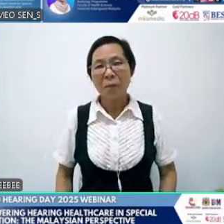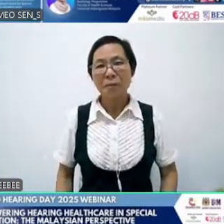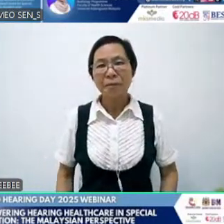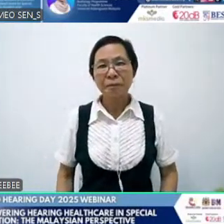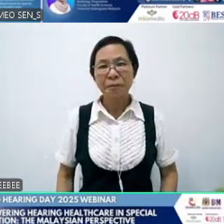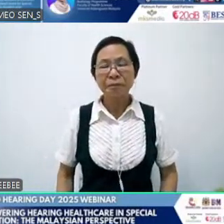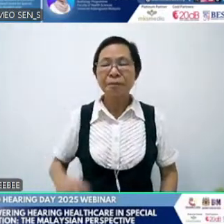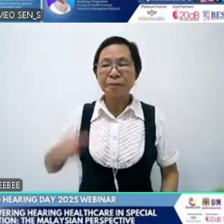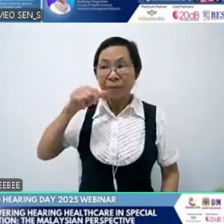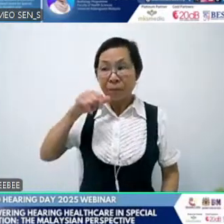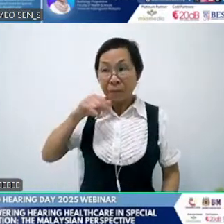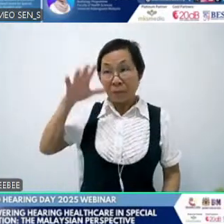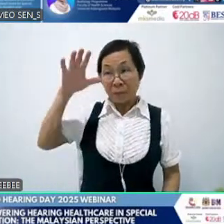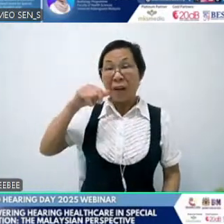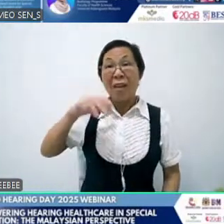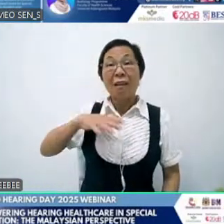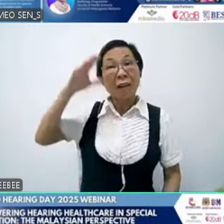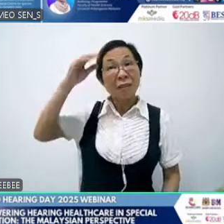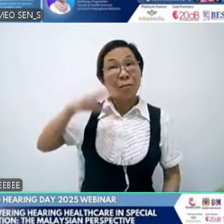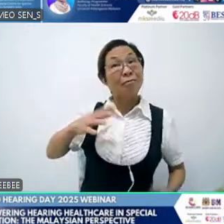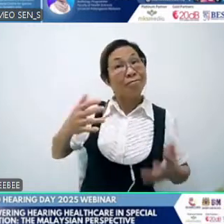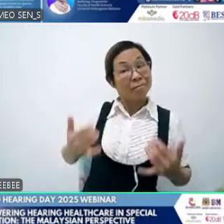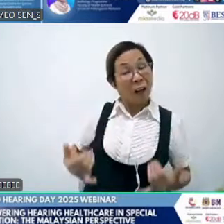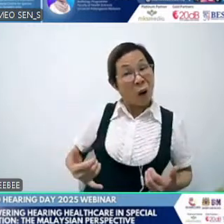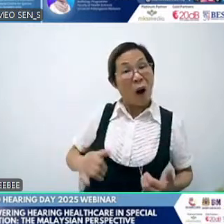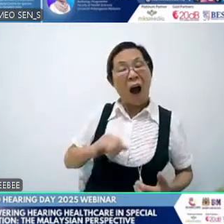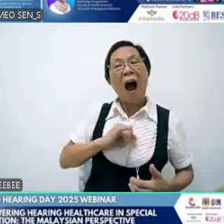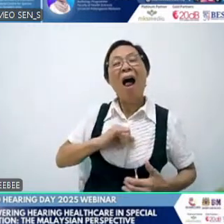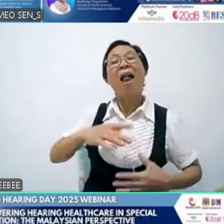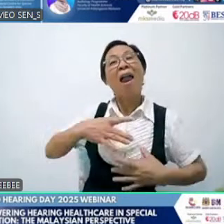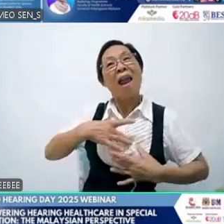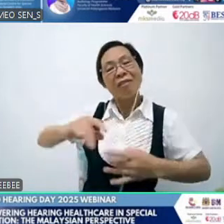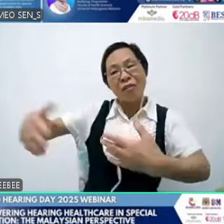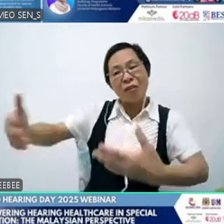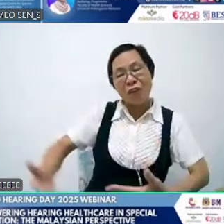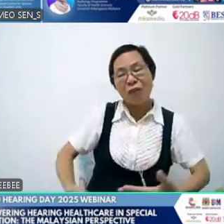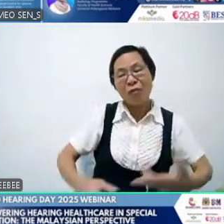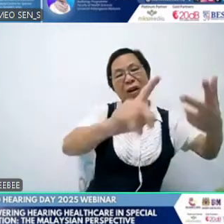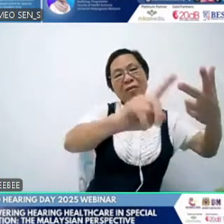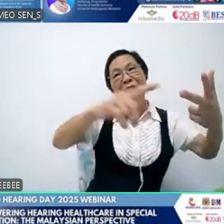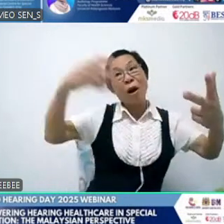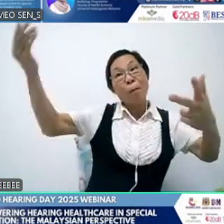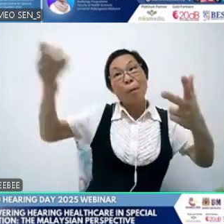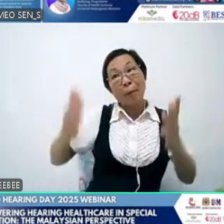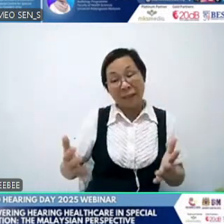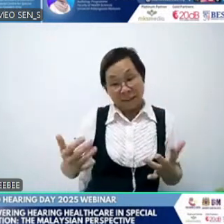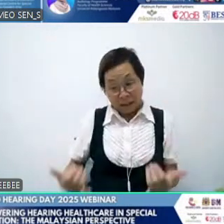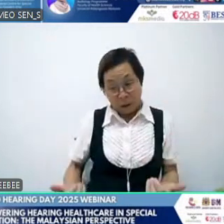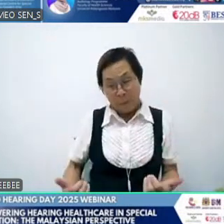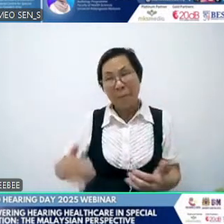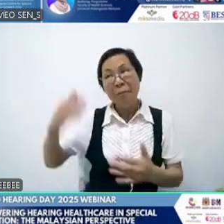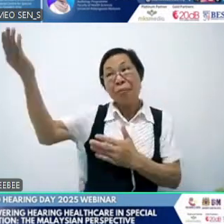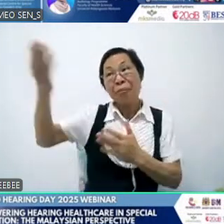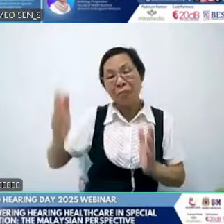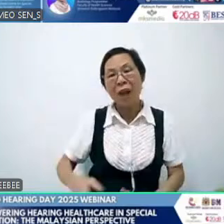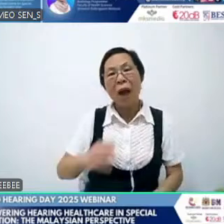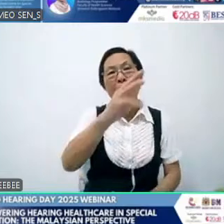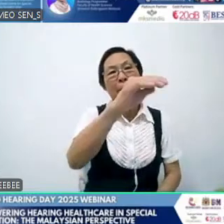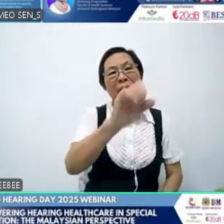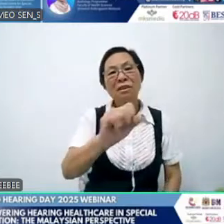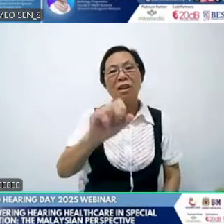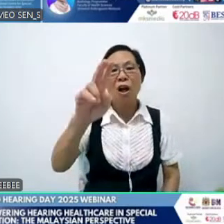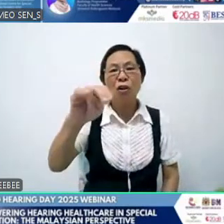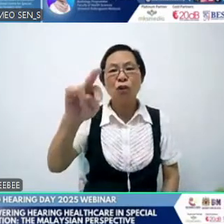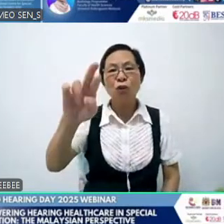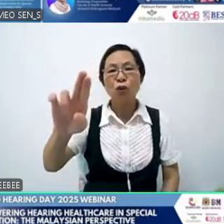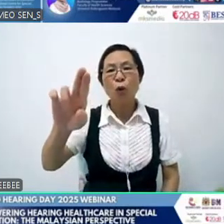Ladies and gentlemen, now I would like to invite our third speaker for the day, Ms. Nur Fatehah Muhammad